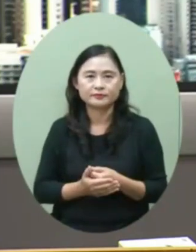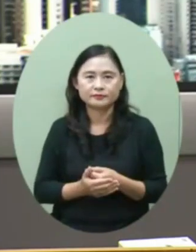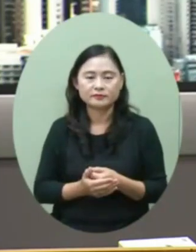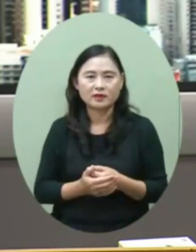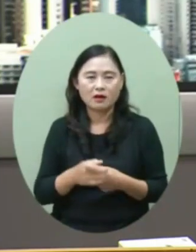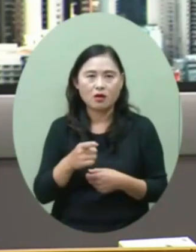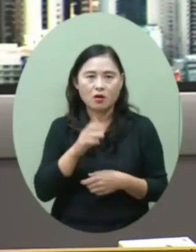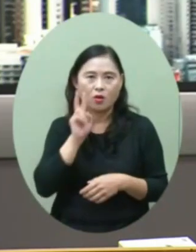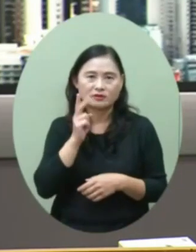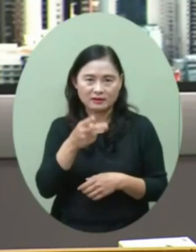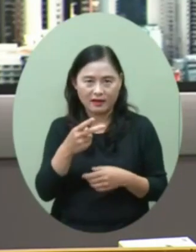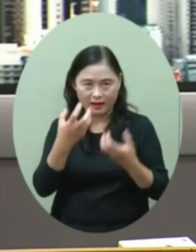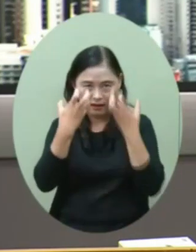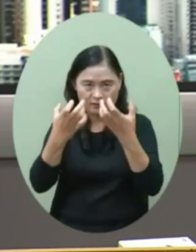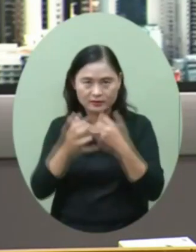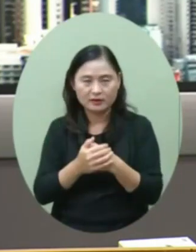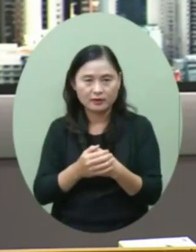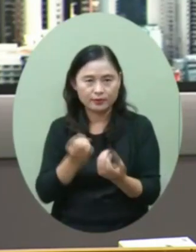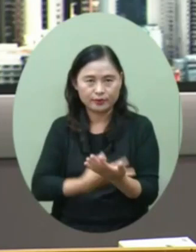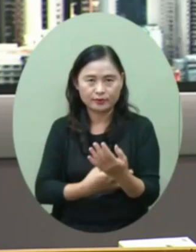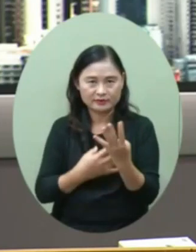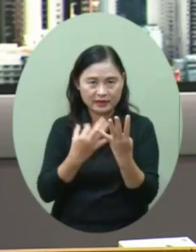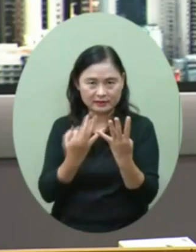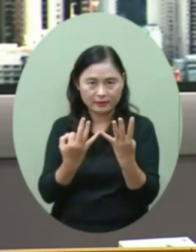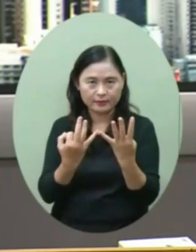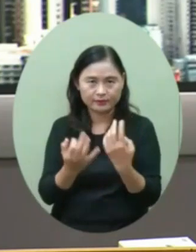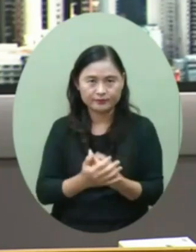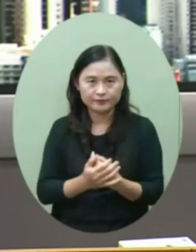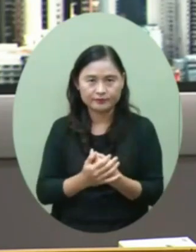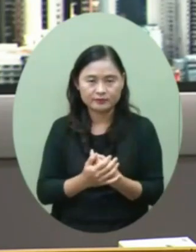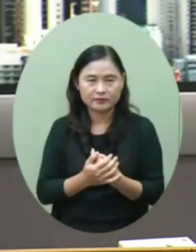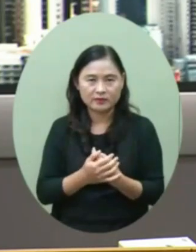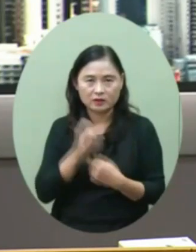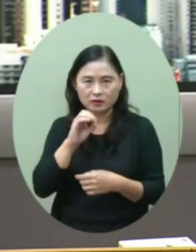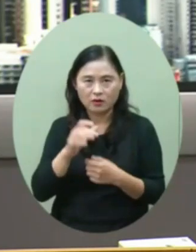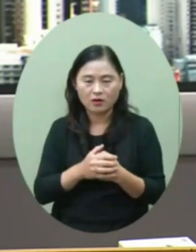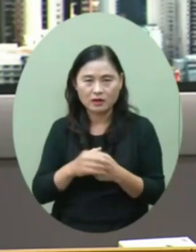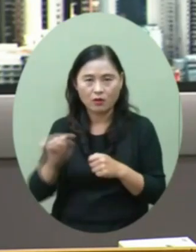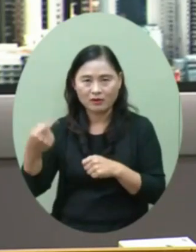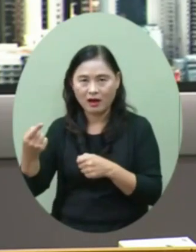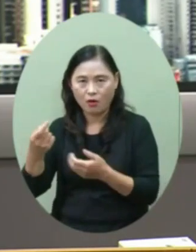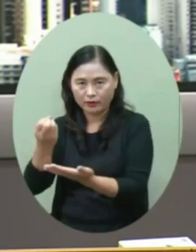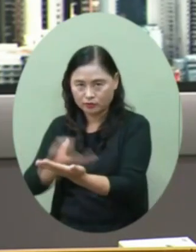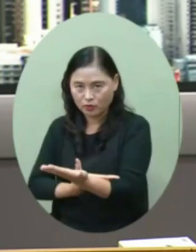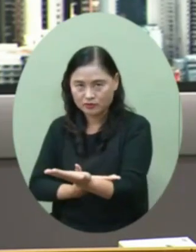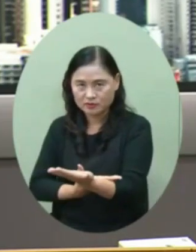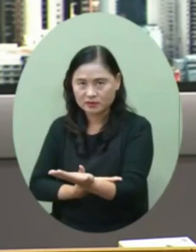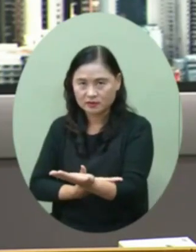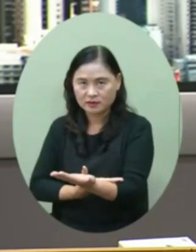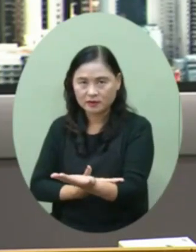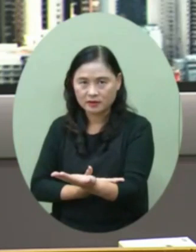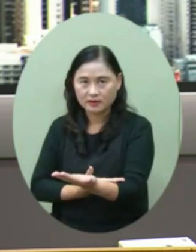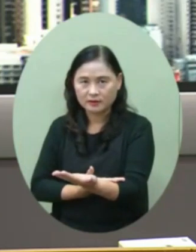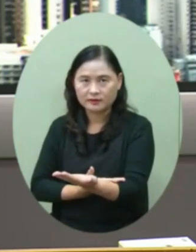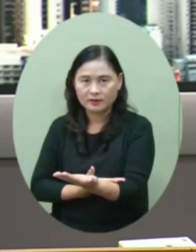under Article 43, where we refer to additional measures for the police to take in order to